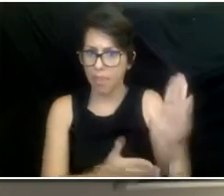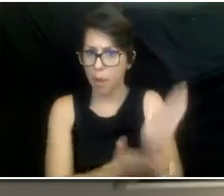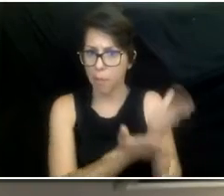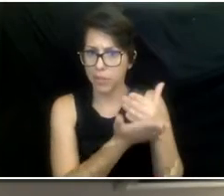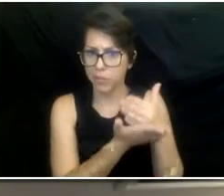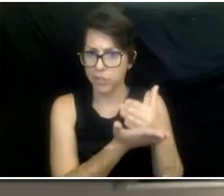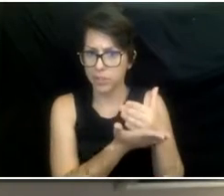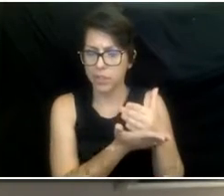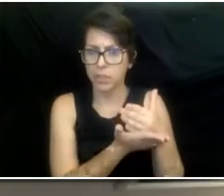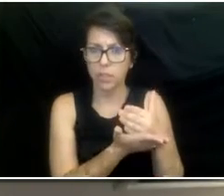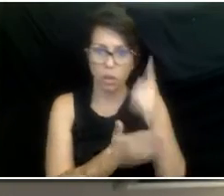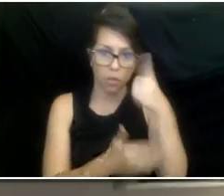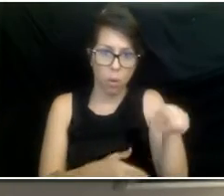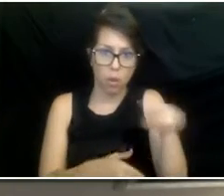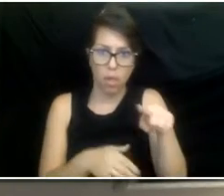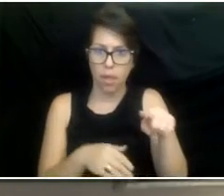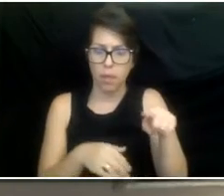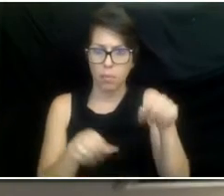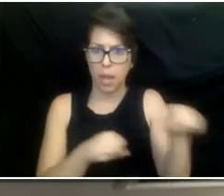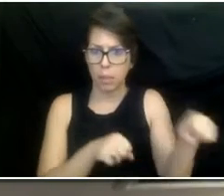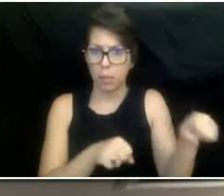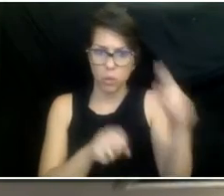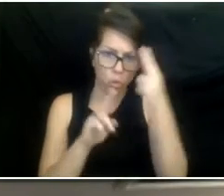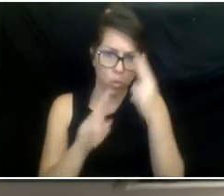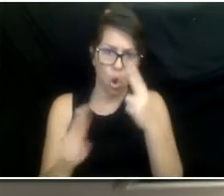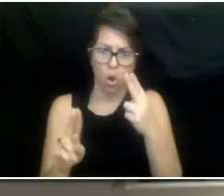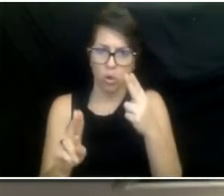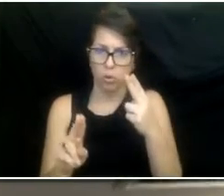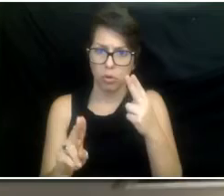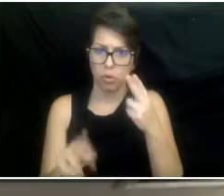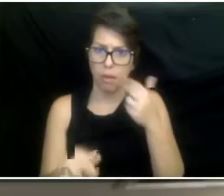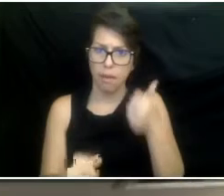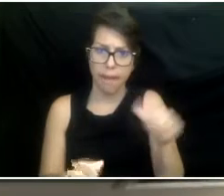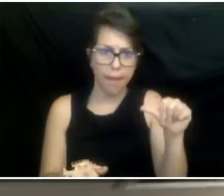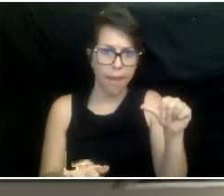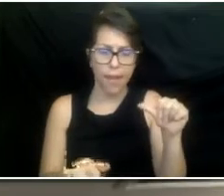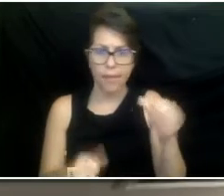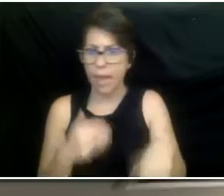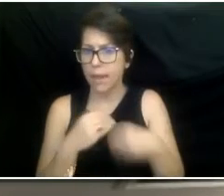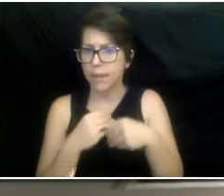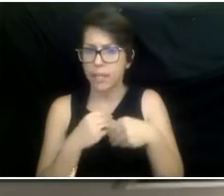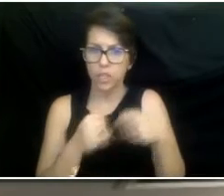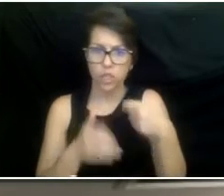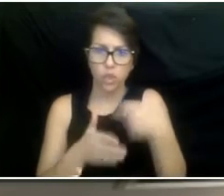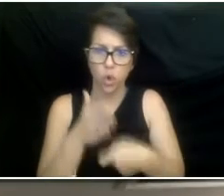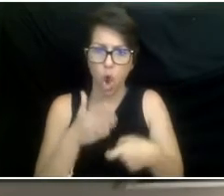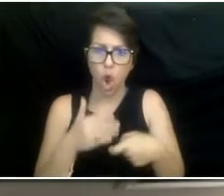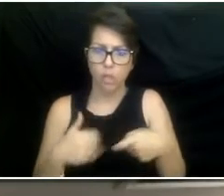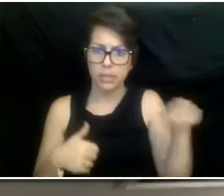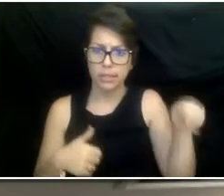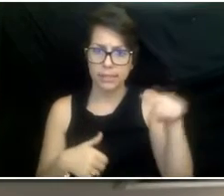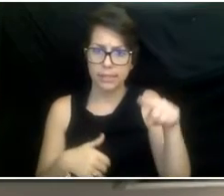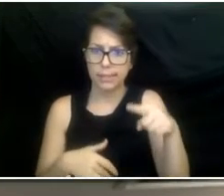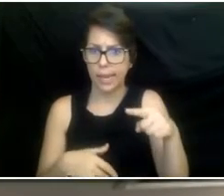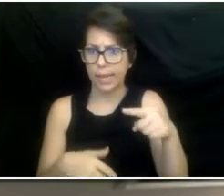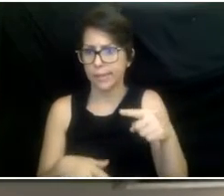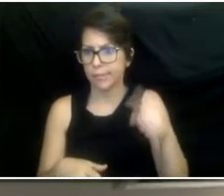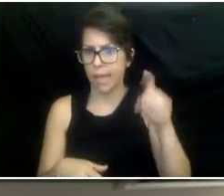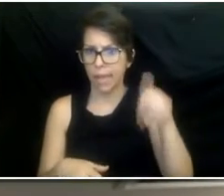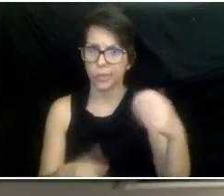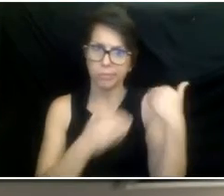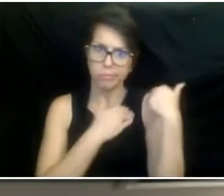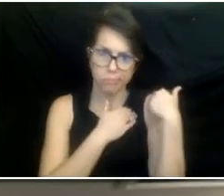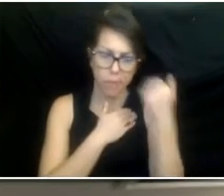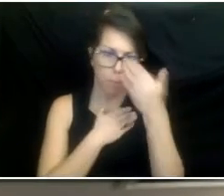because uh for example I have the korean-american family service center of queens and they're they're looking for that help they have